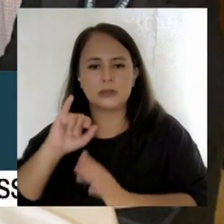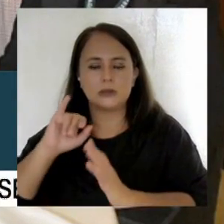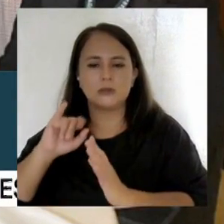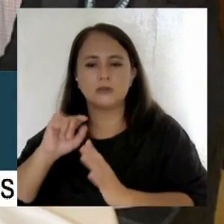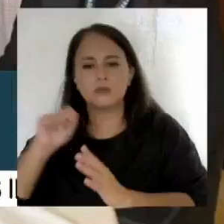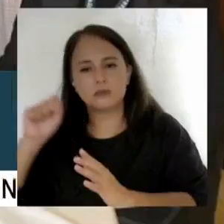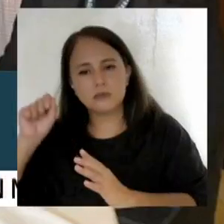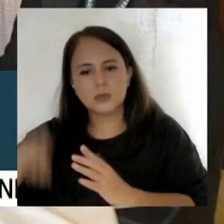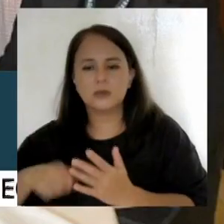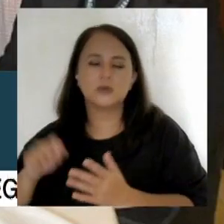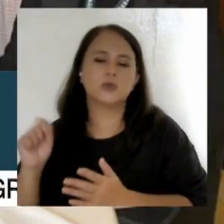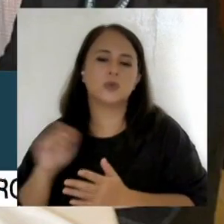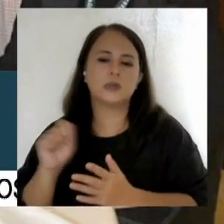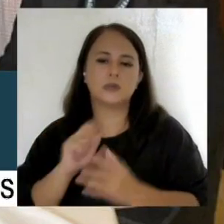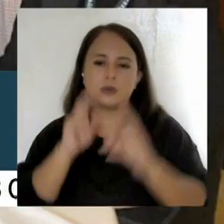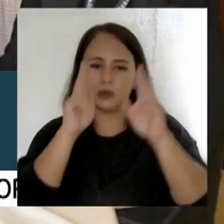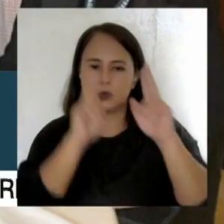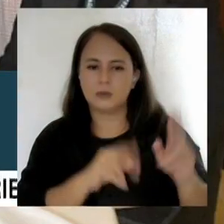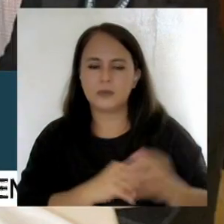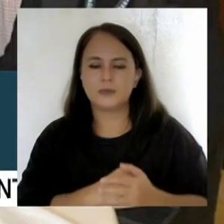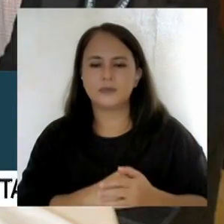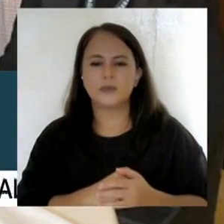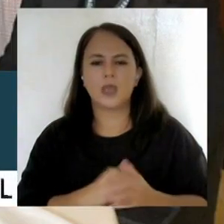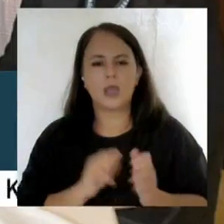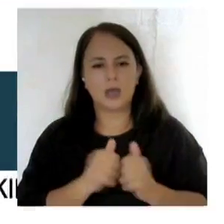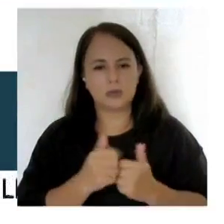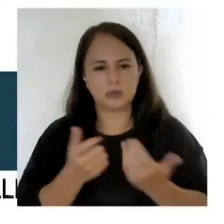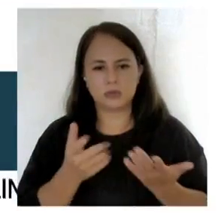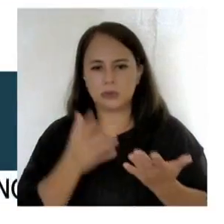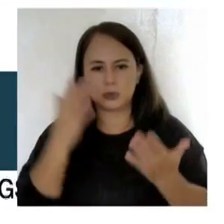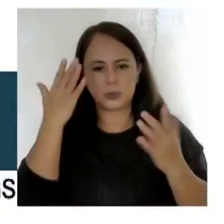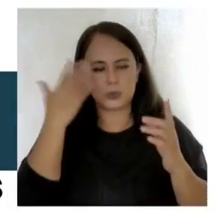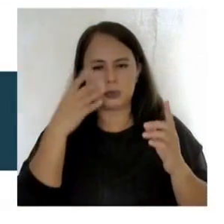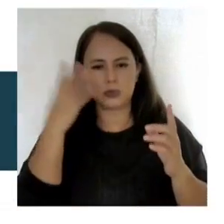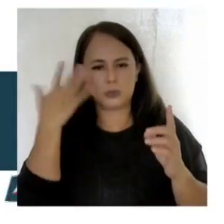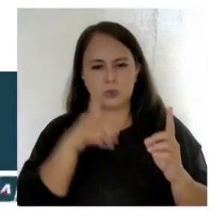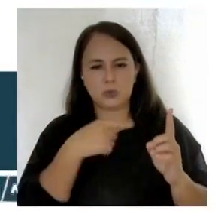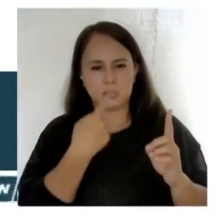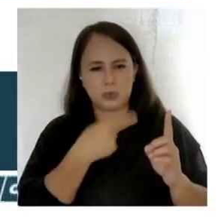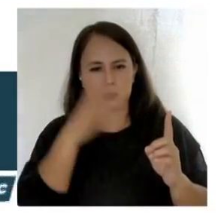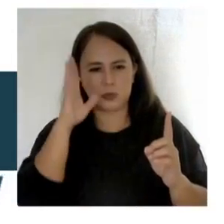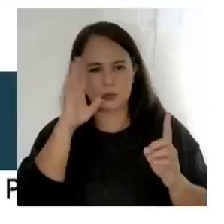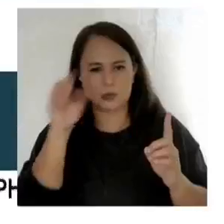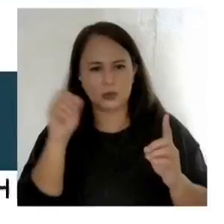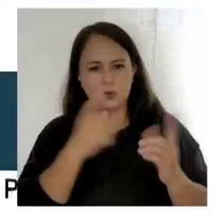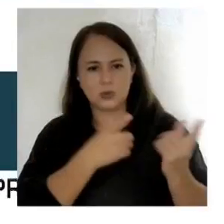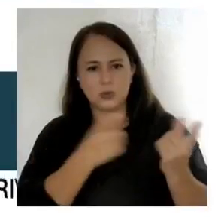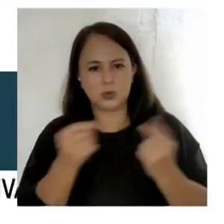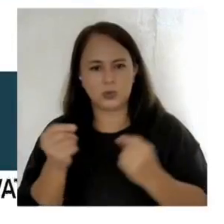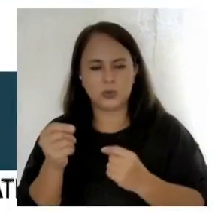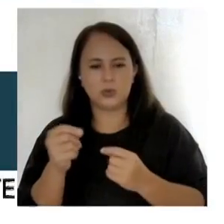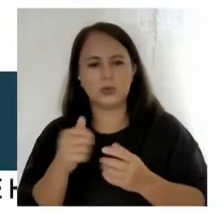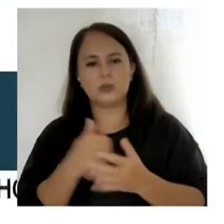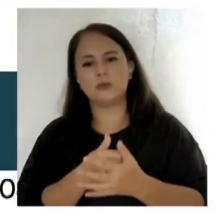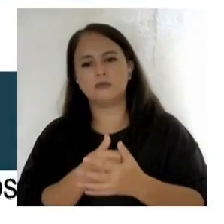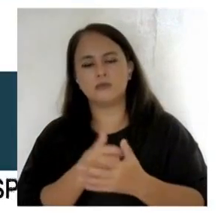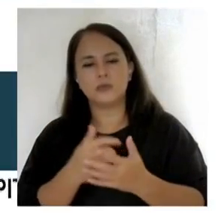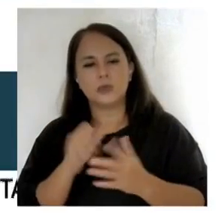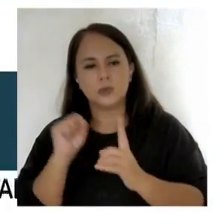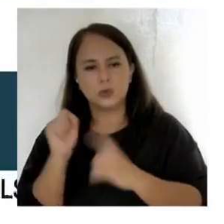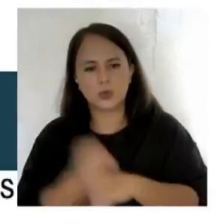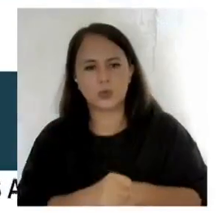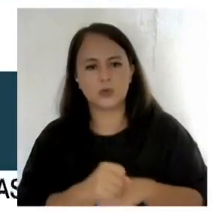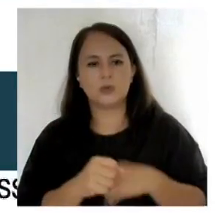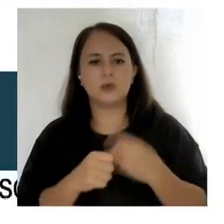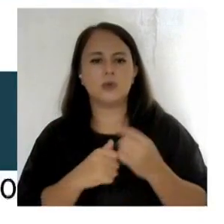honorable. But to those who don't exactly know what the president did for your case and your the ones that, who